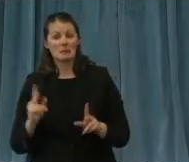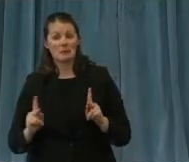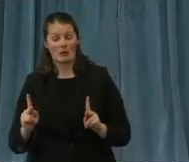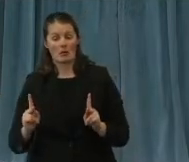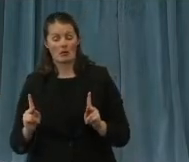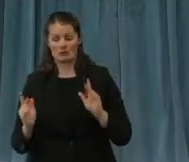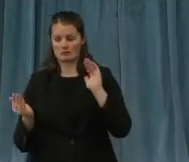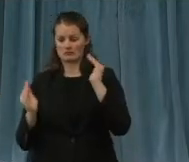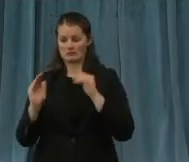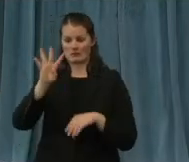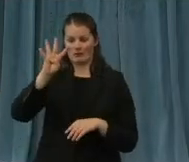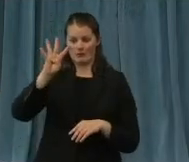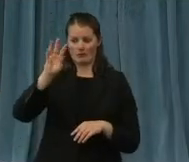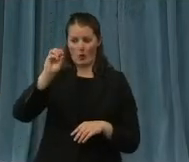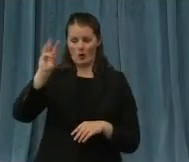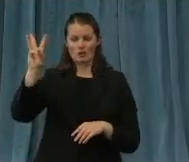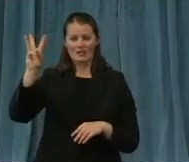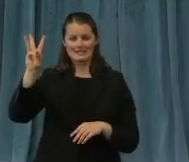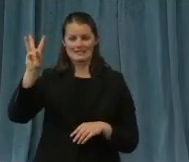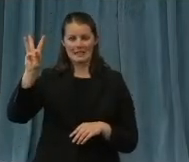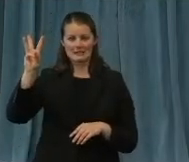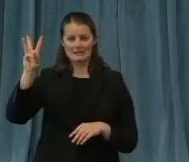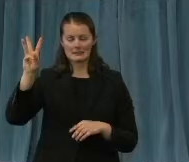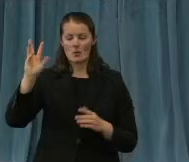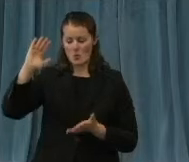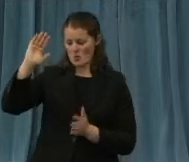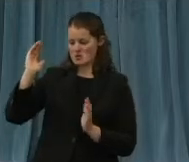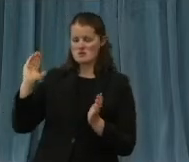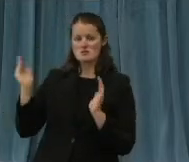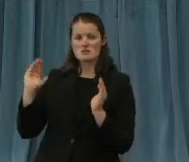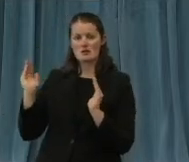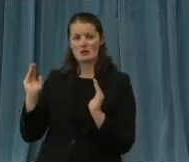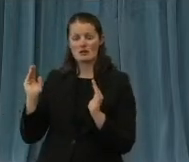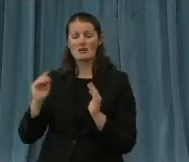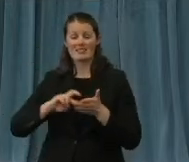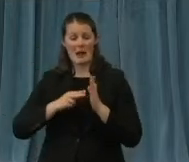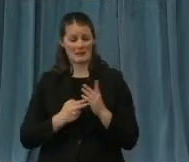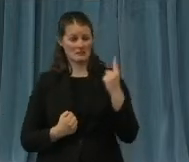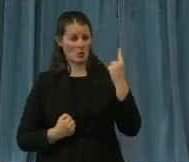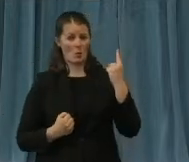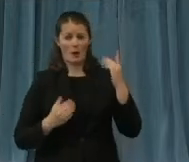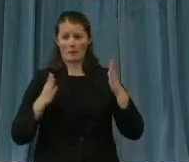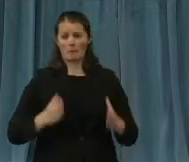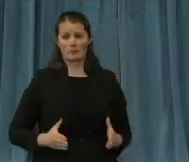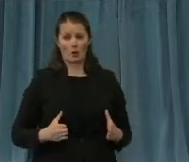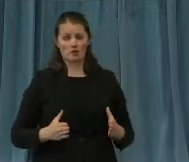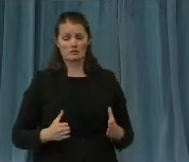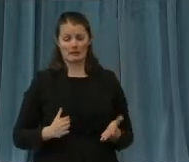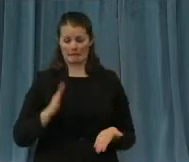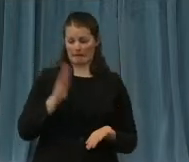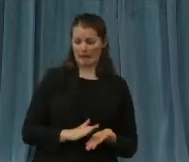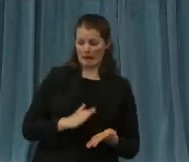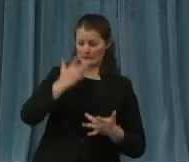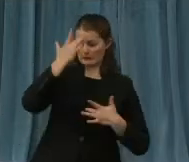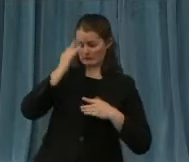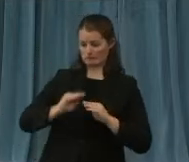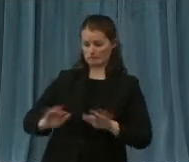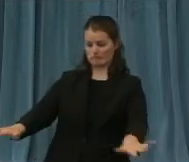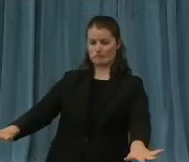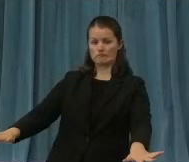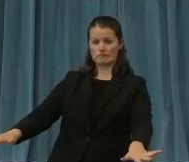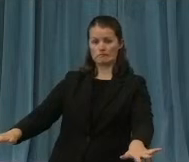406 that the top picture is showing. And again, that's just with 50% less exposure due to social distancing.